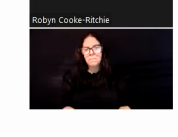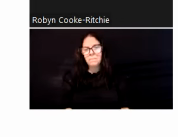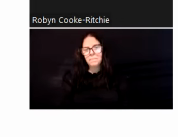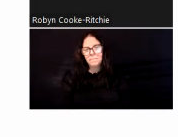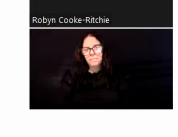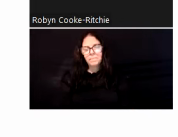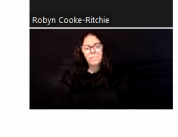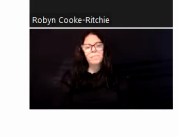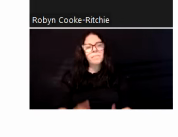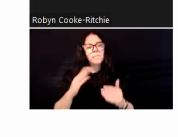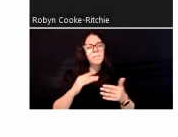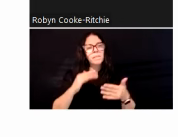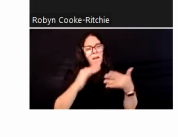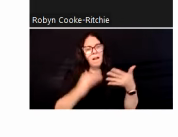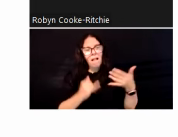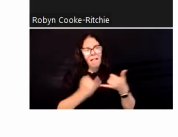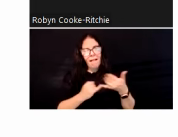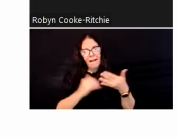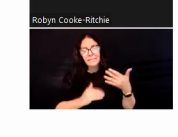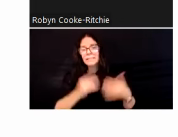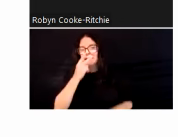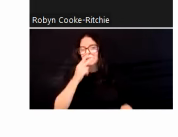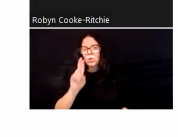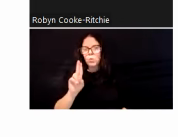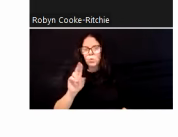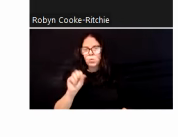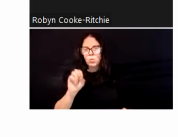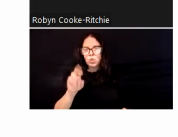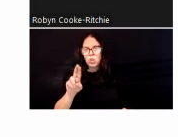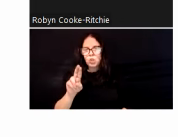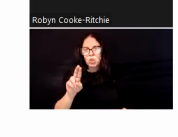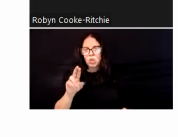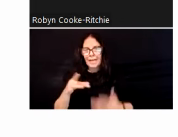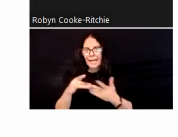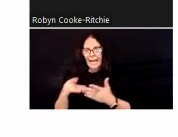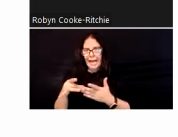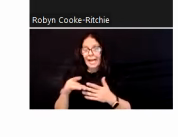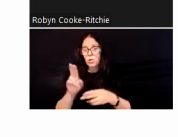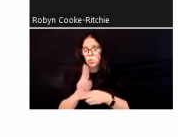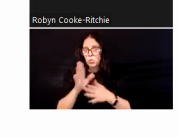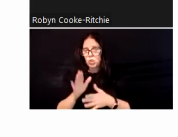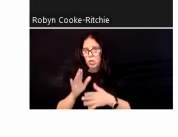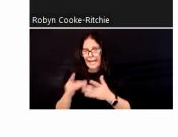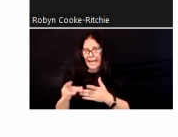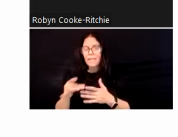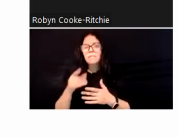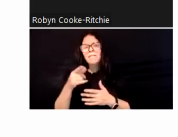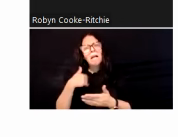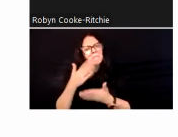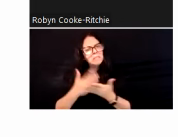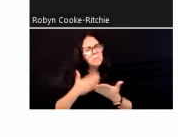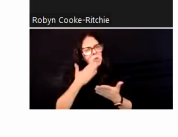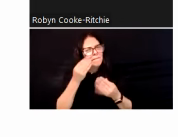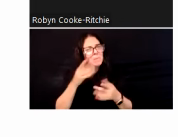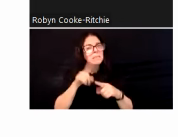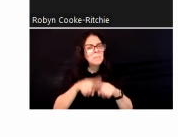And finally, near the bottom, you'll see the user guides link. And there are some good resources in there, depending on what you're